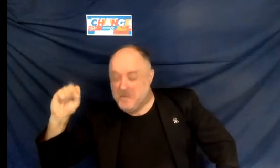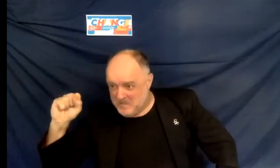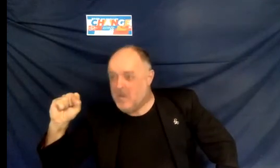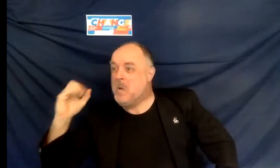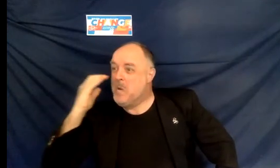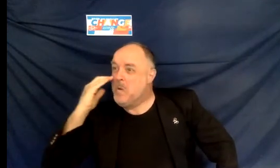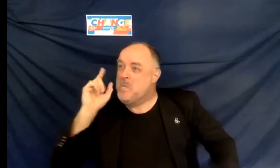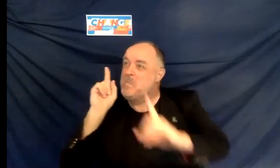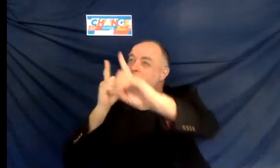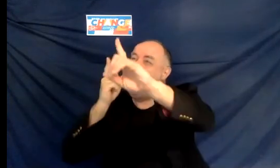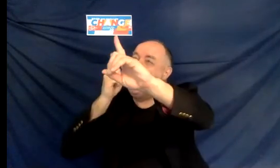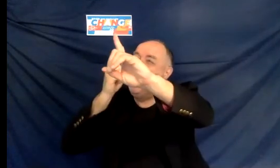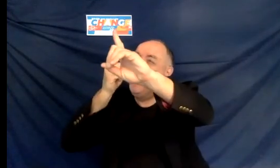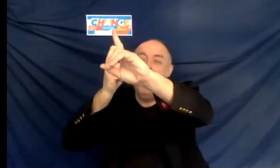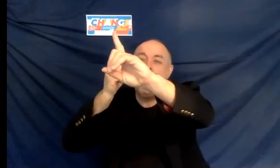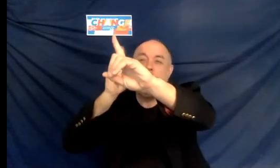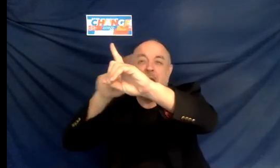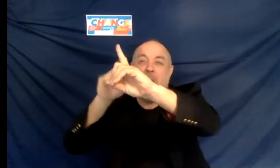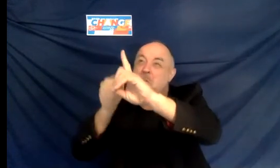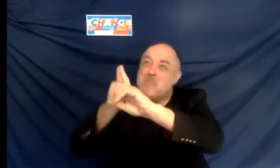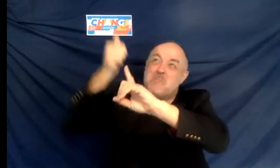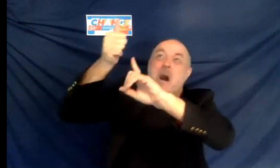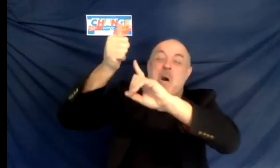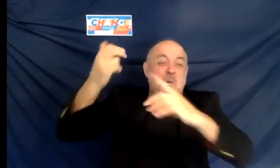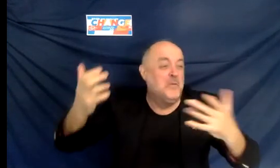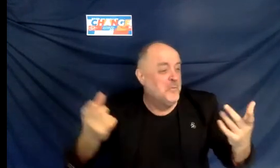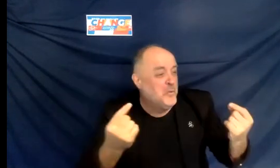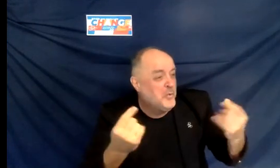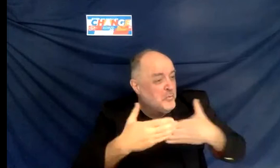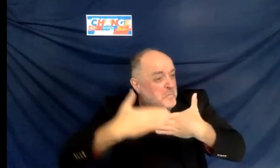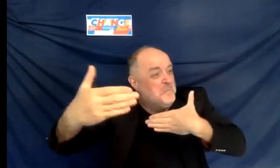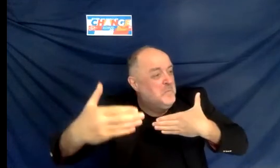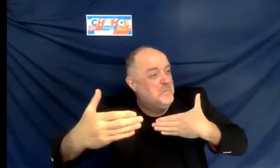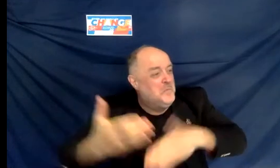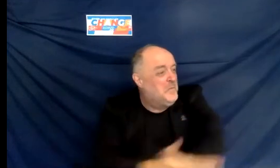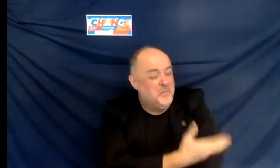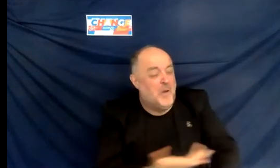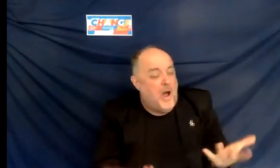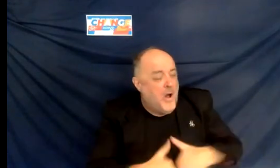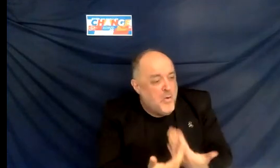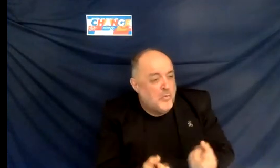targets, 40% mode share by bike, but now we're up to 50. I think